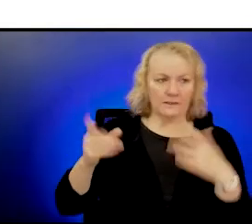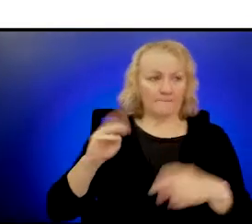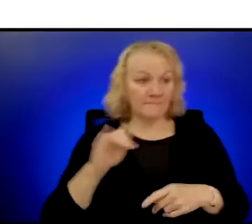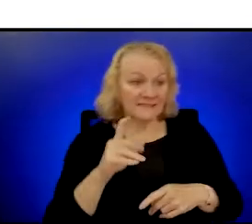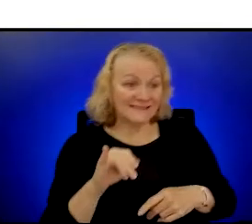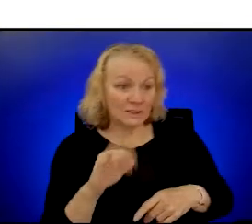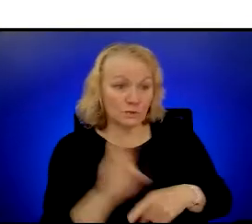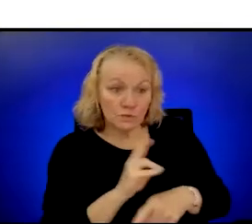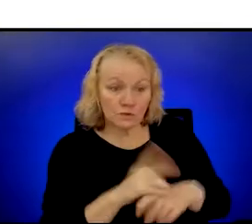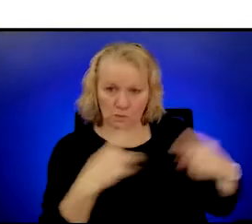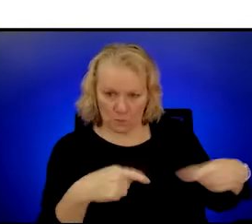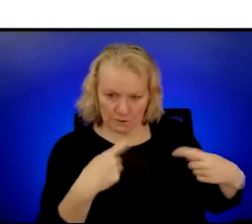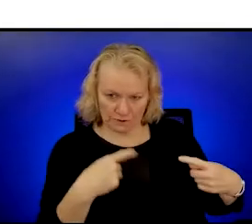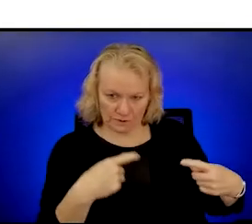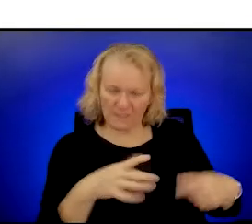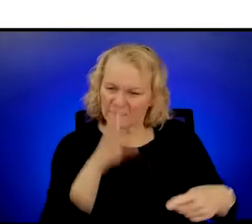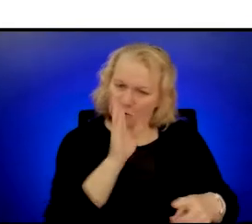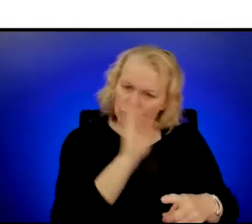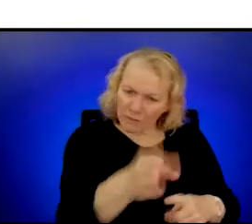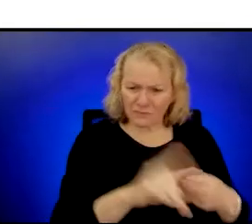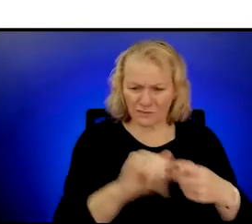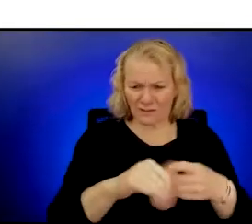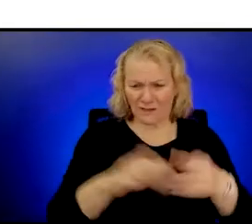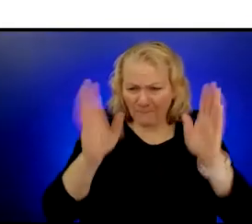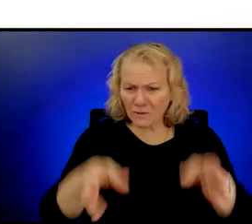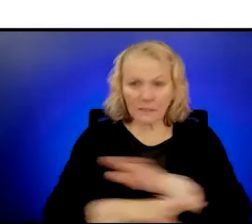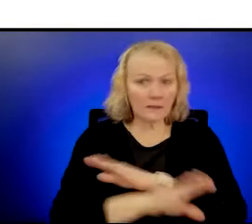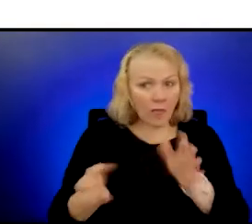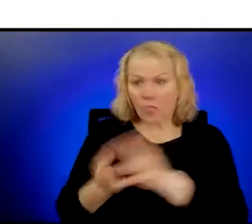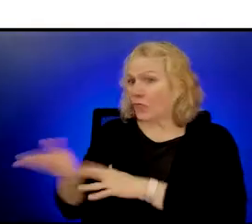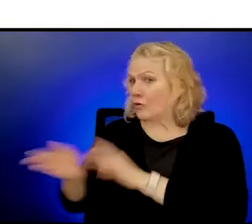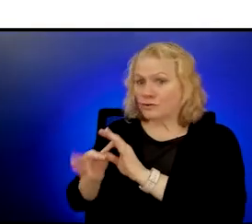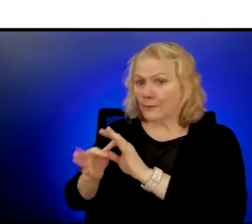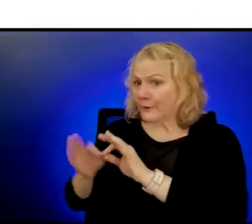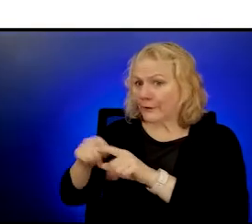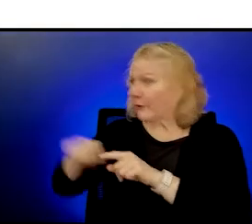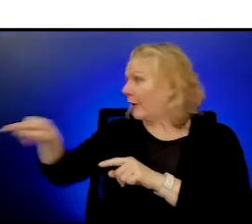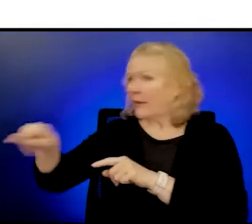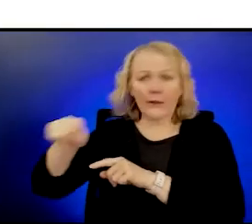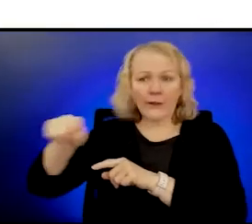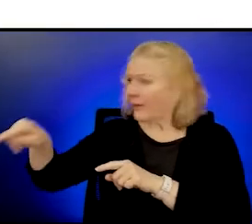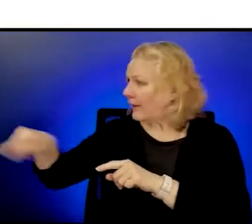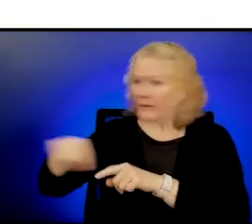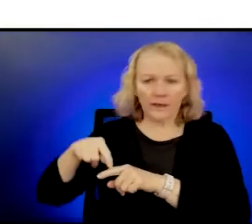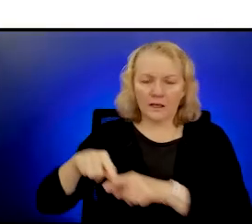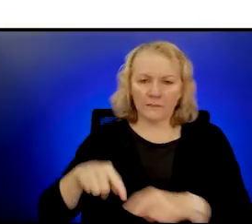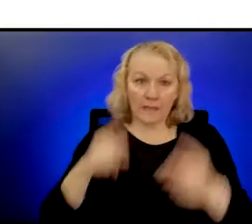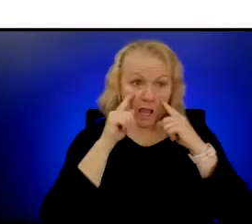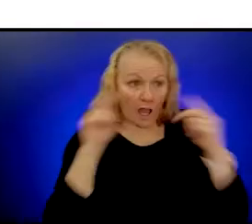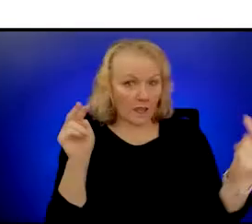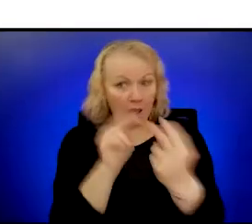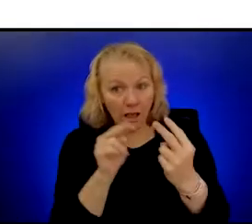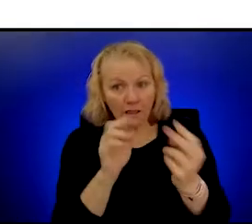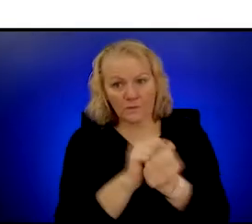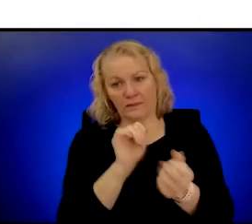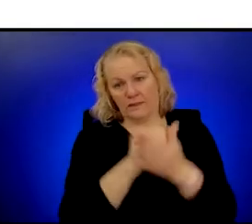wheelchair. Speak directly to the person rather than through an interpreter or friend. Make eye contact with the